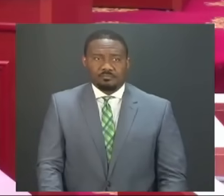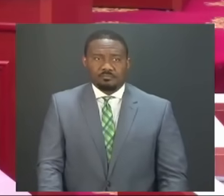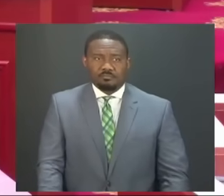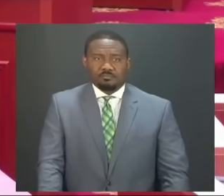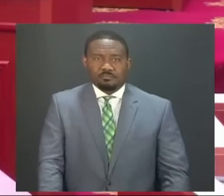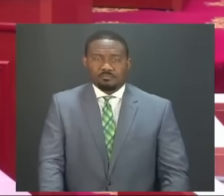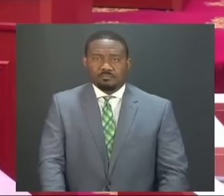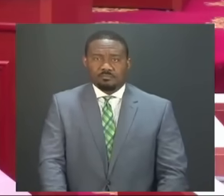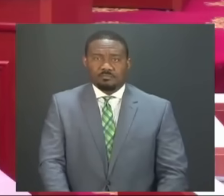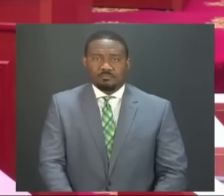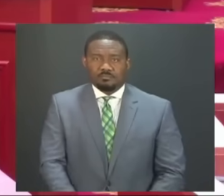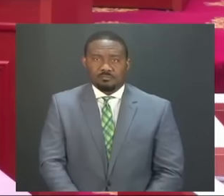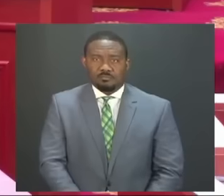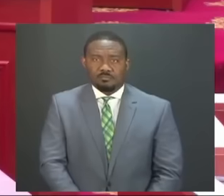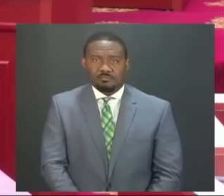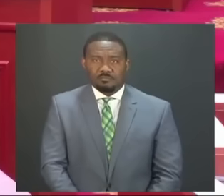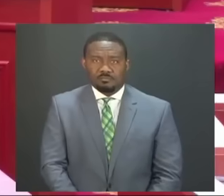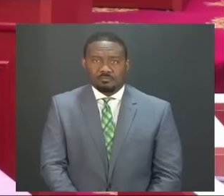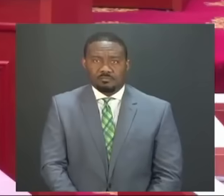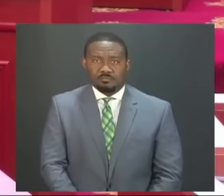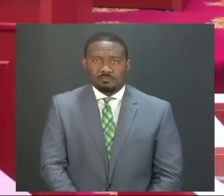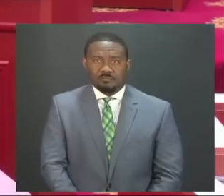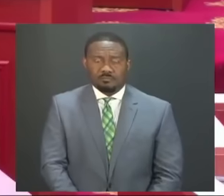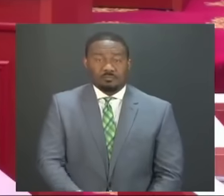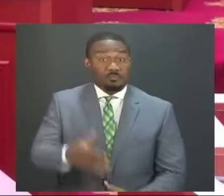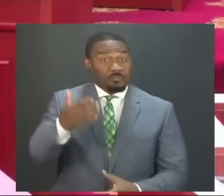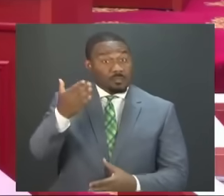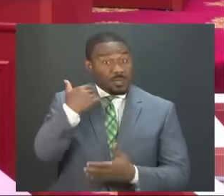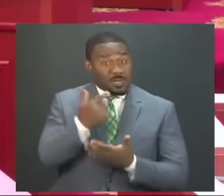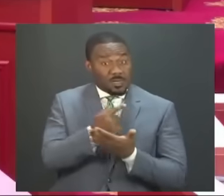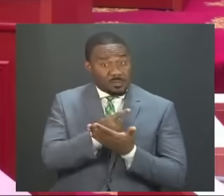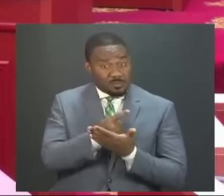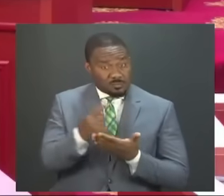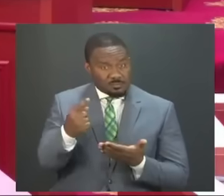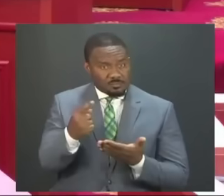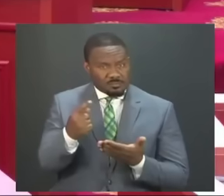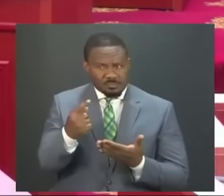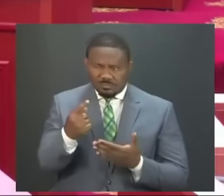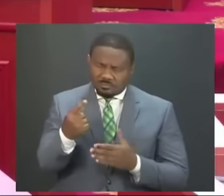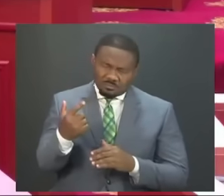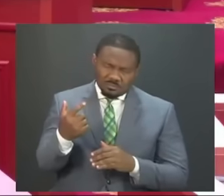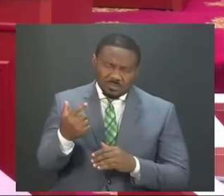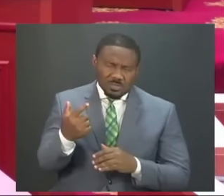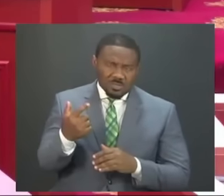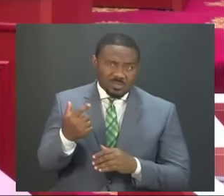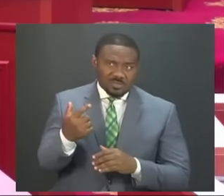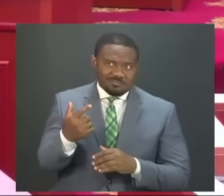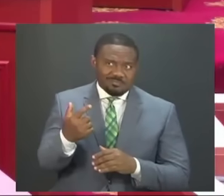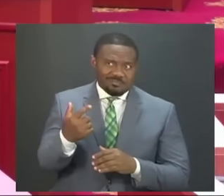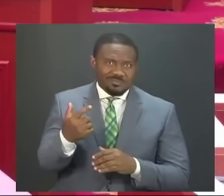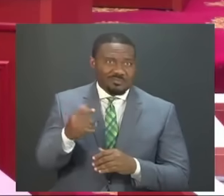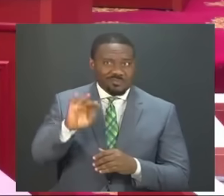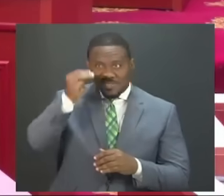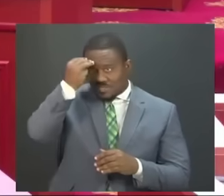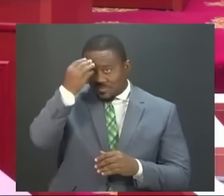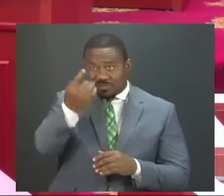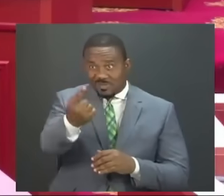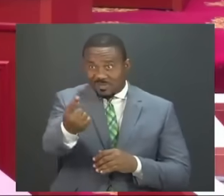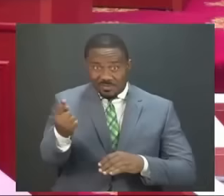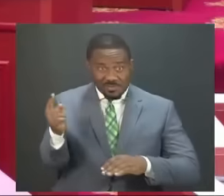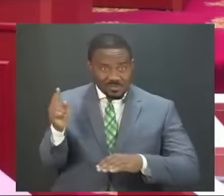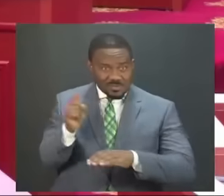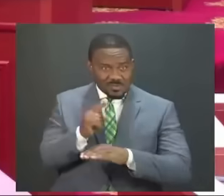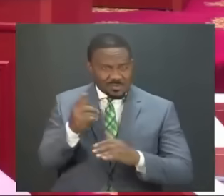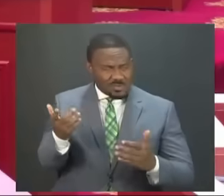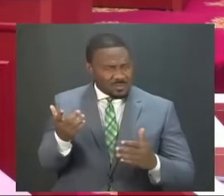Mr. Speaker, last week, a minister was summoned to this house to answer a question about how many shrines